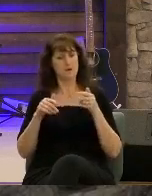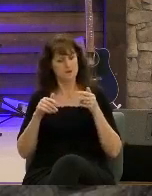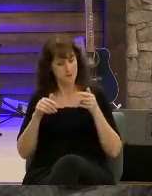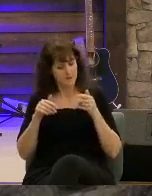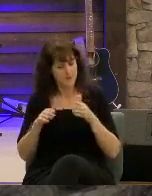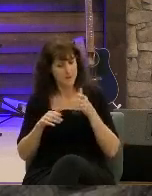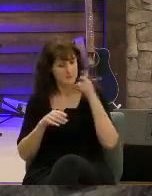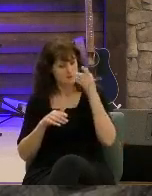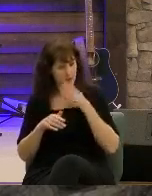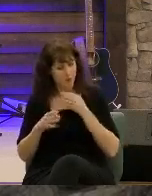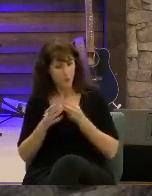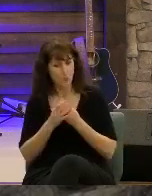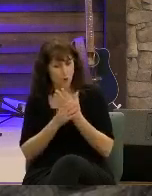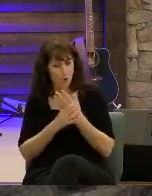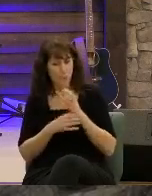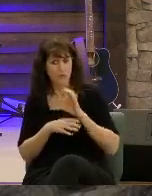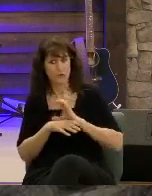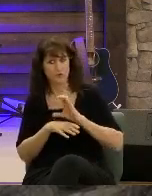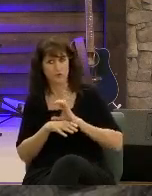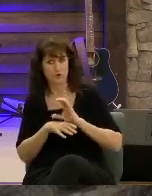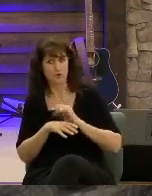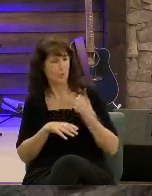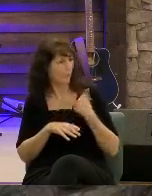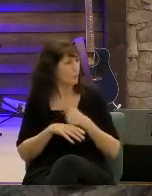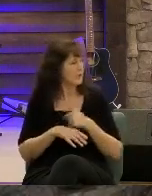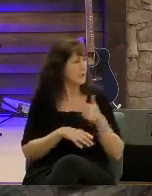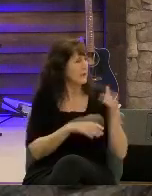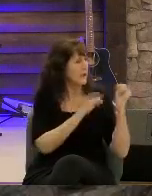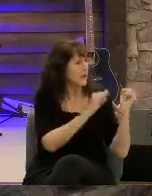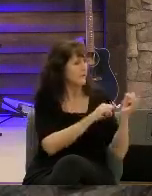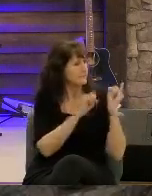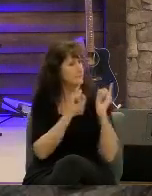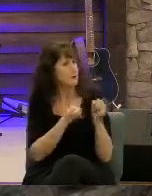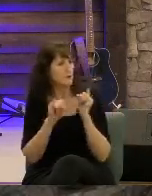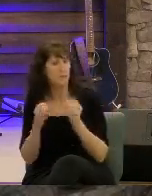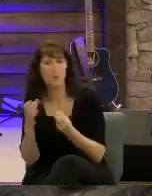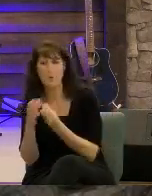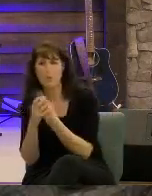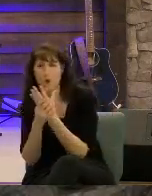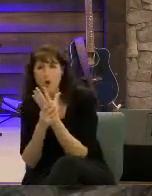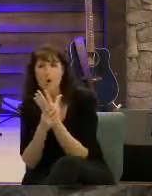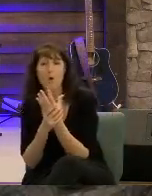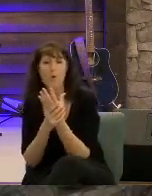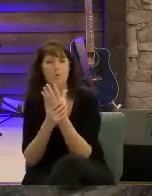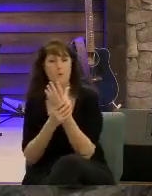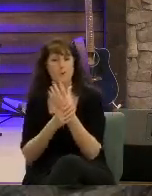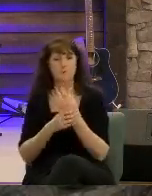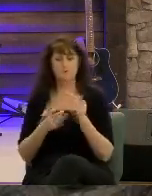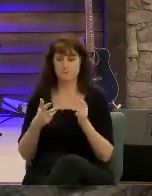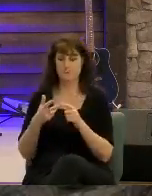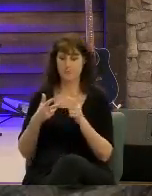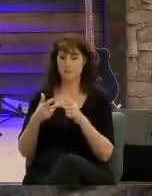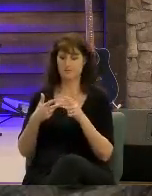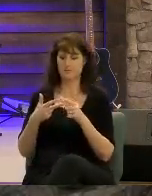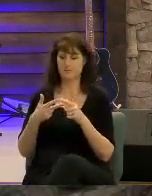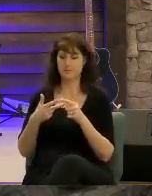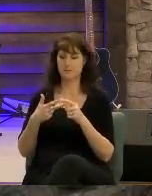moving. Right? He's always growing, the kingdom of God. Okay, vision. Two, intent.